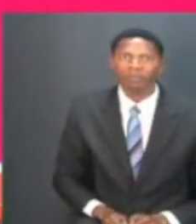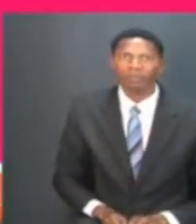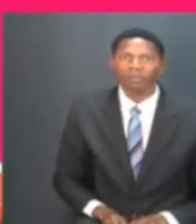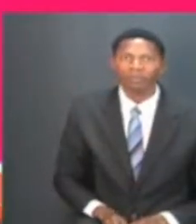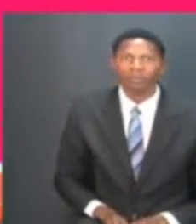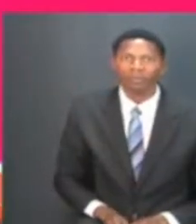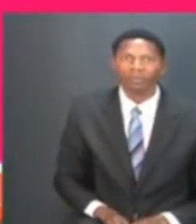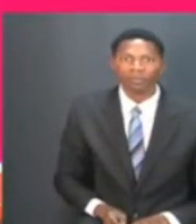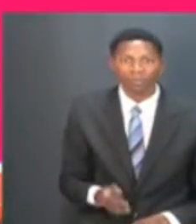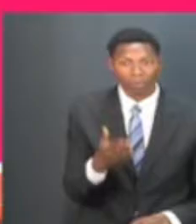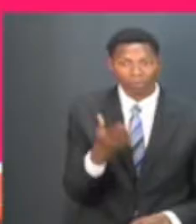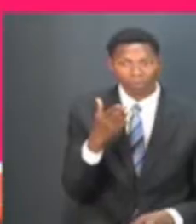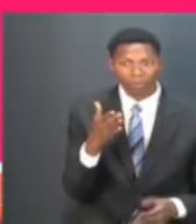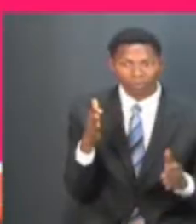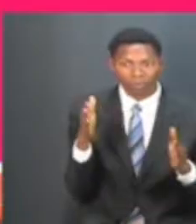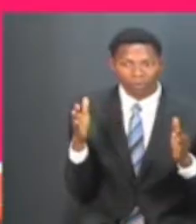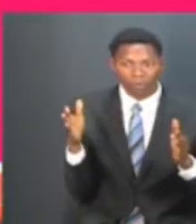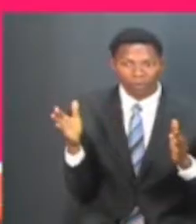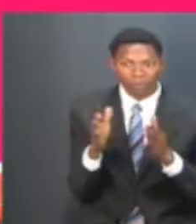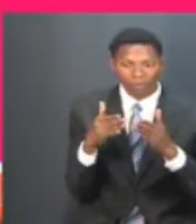Yes, minority leadership.